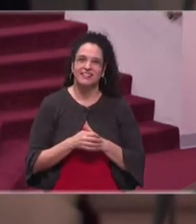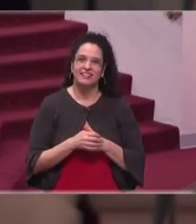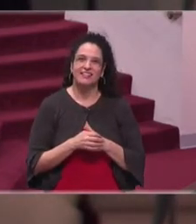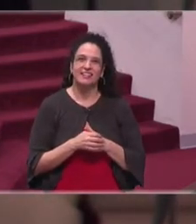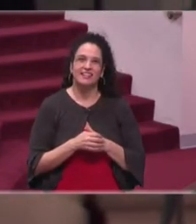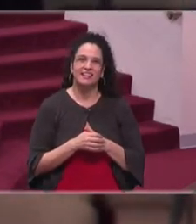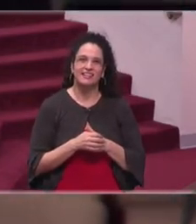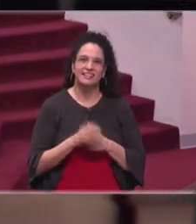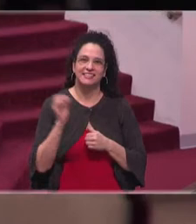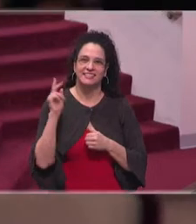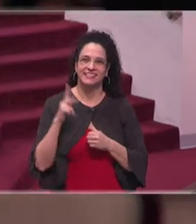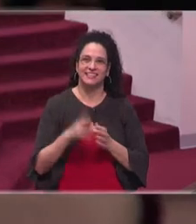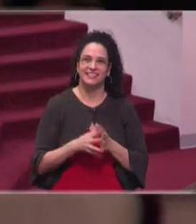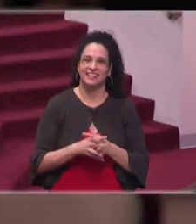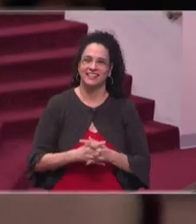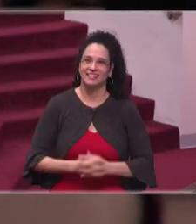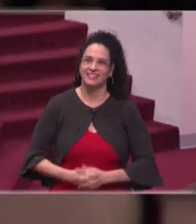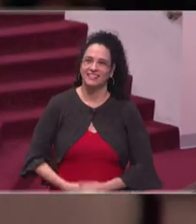Okay.